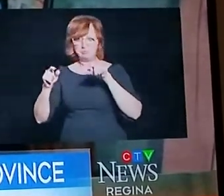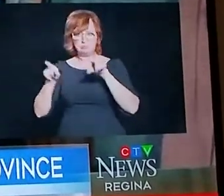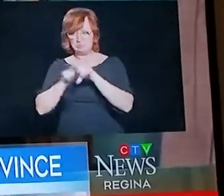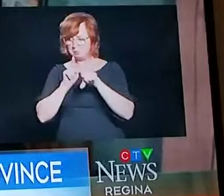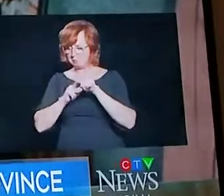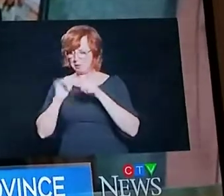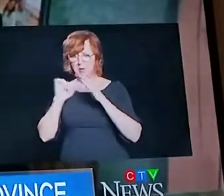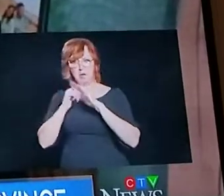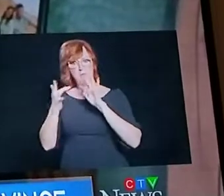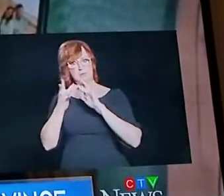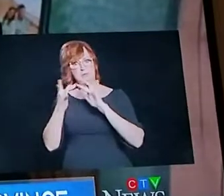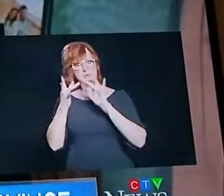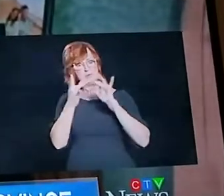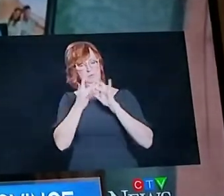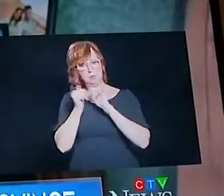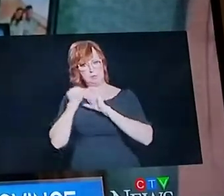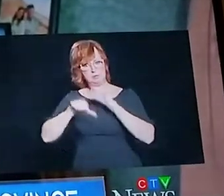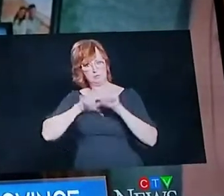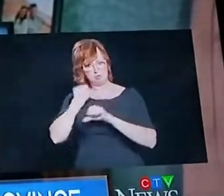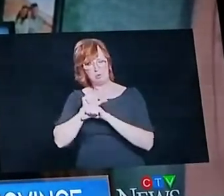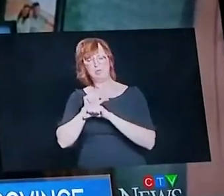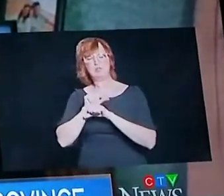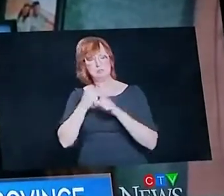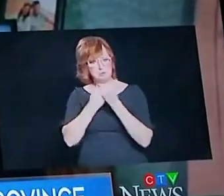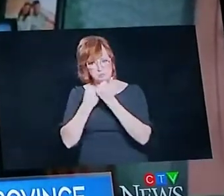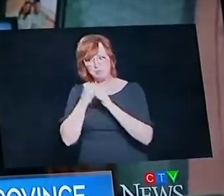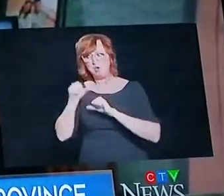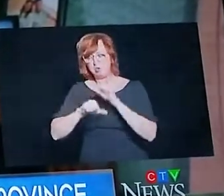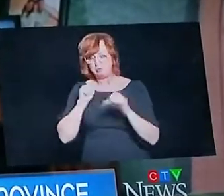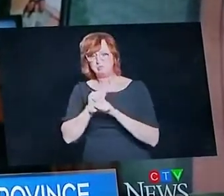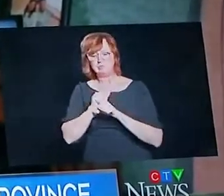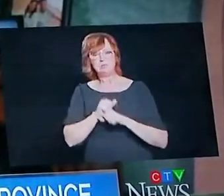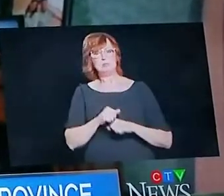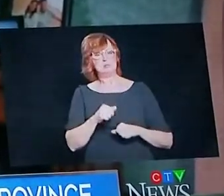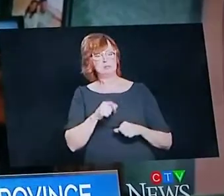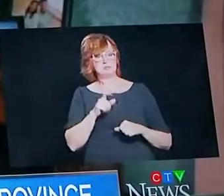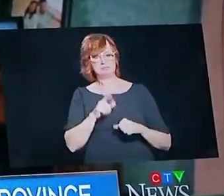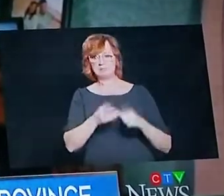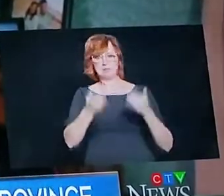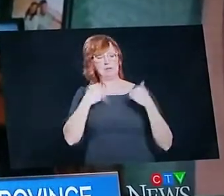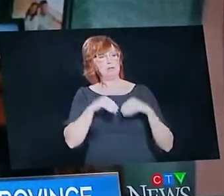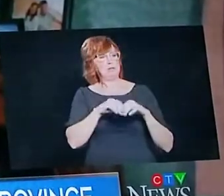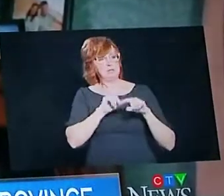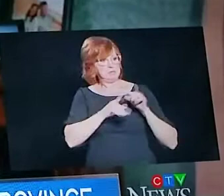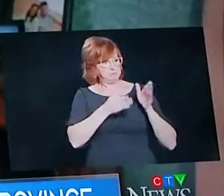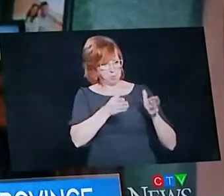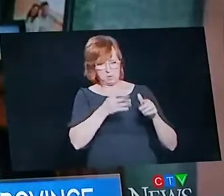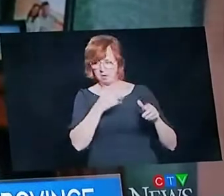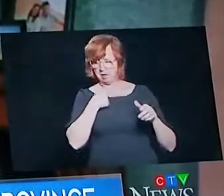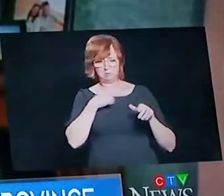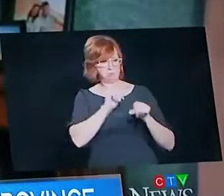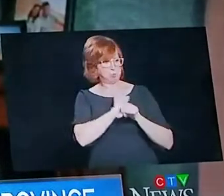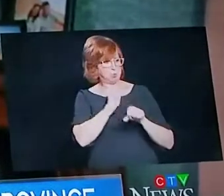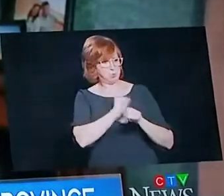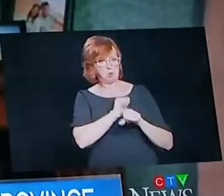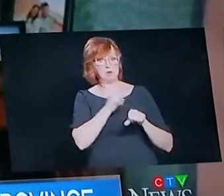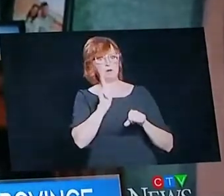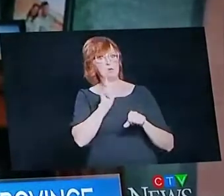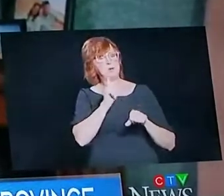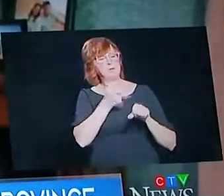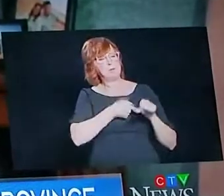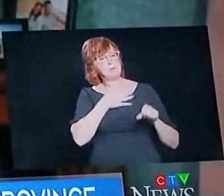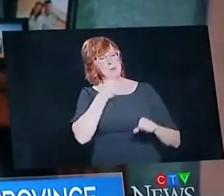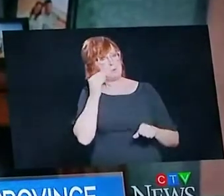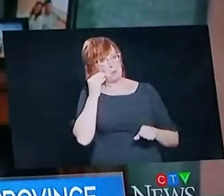time. We figured out ways to work from home if we were able. Employees at grocery stores and pharmacies and